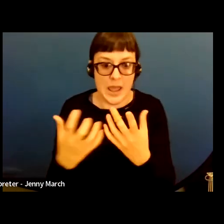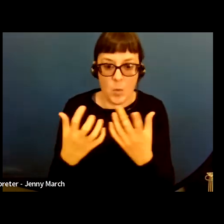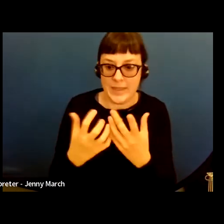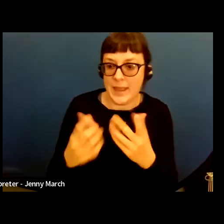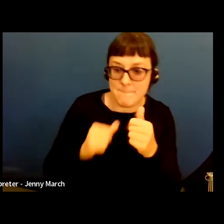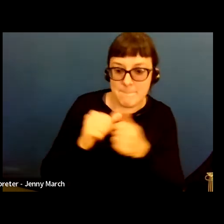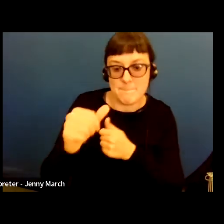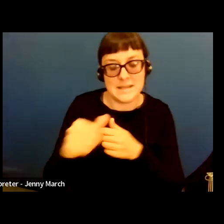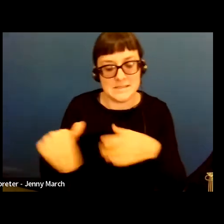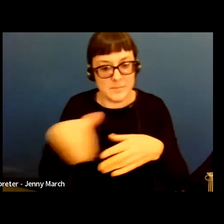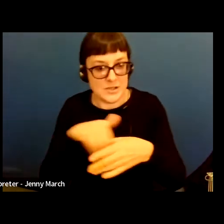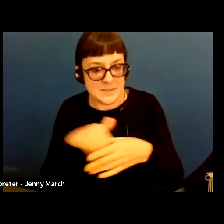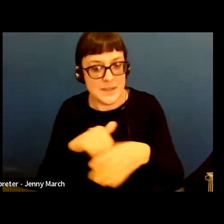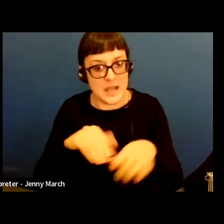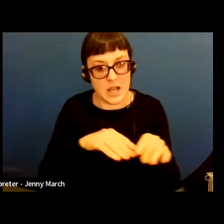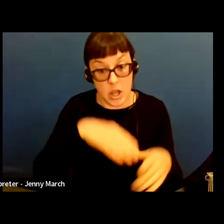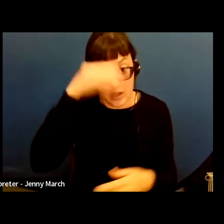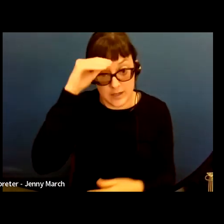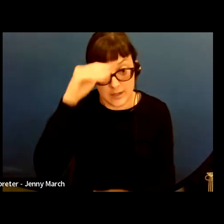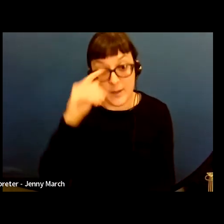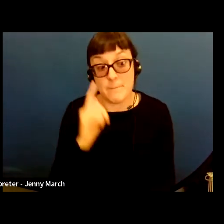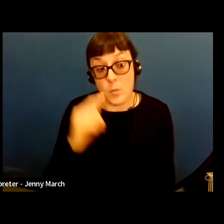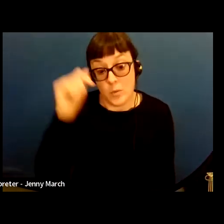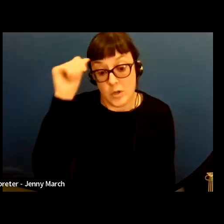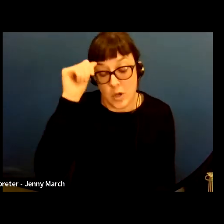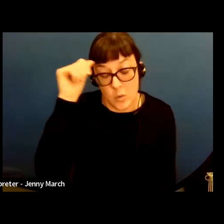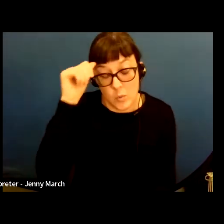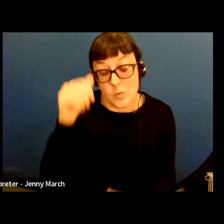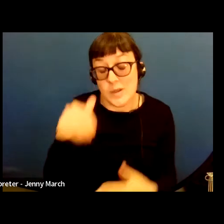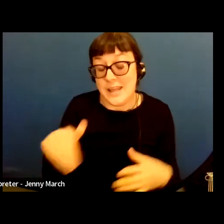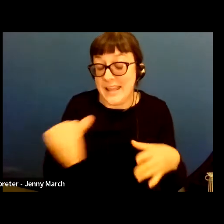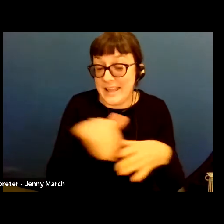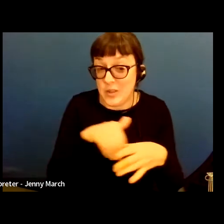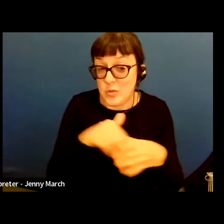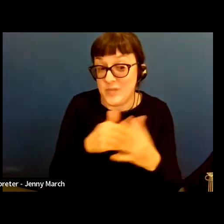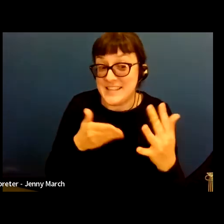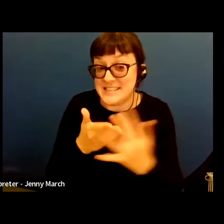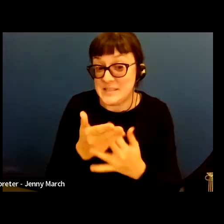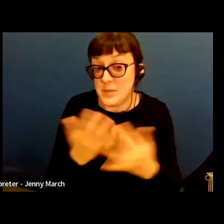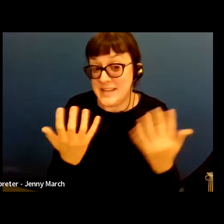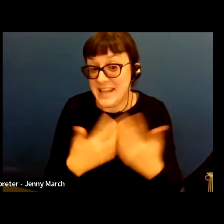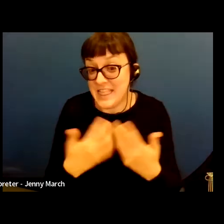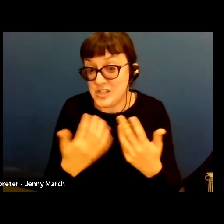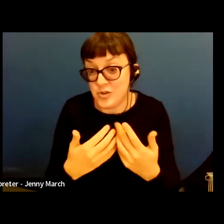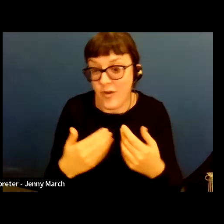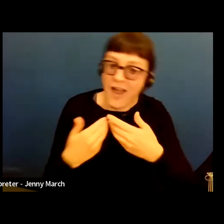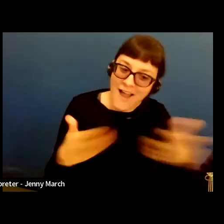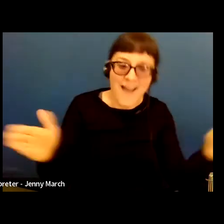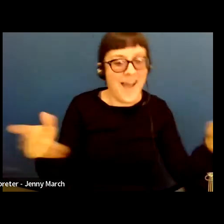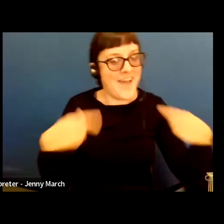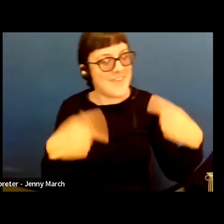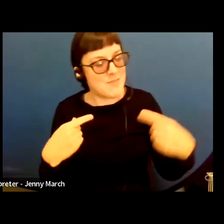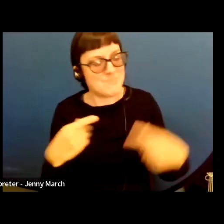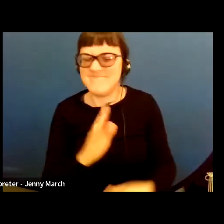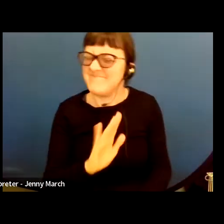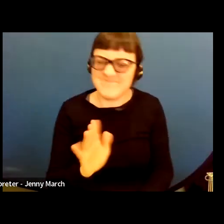learning. However, we know inclusive and accessible educational technologies are not as widely available or in use as they should